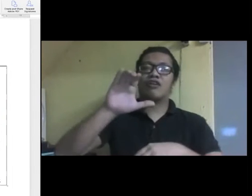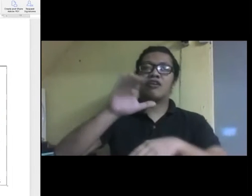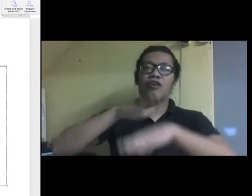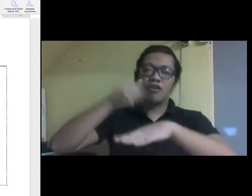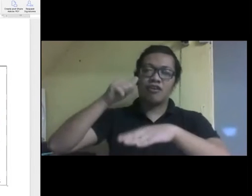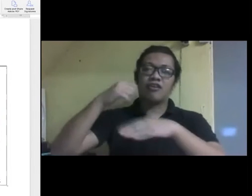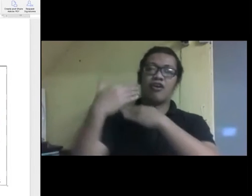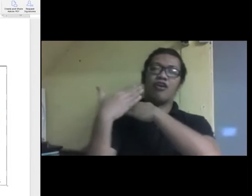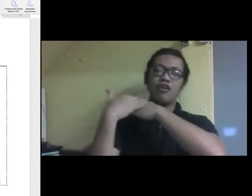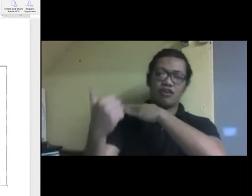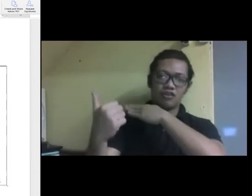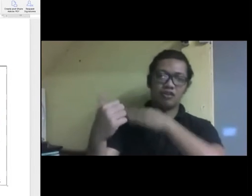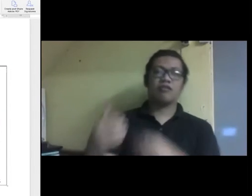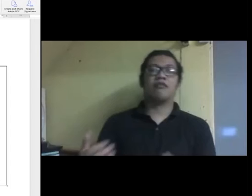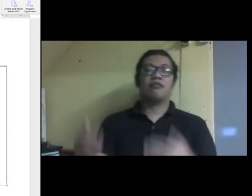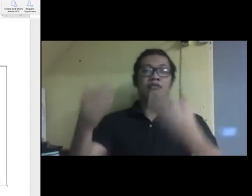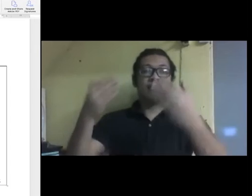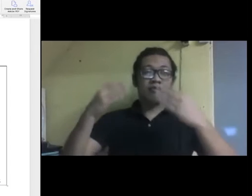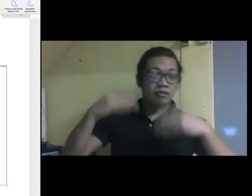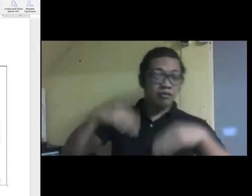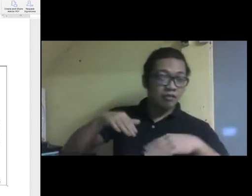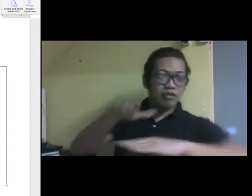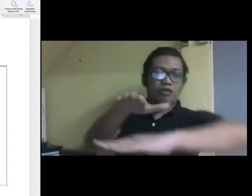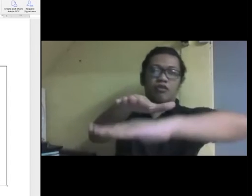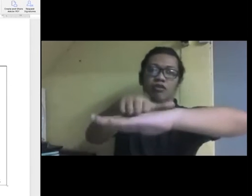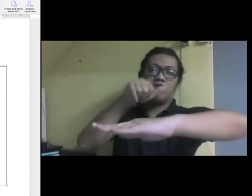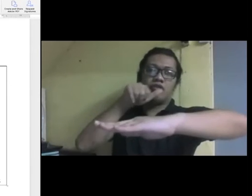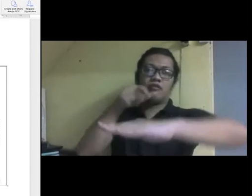address me as, Okay. Okay.